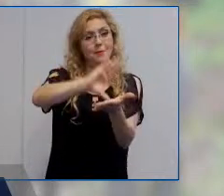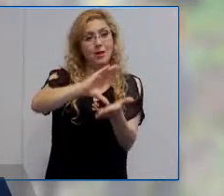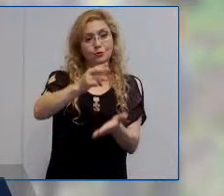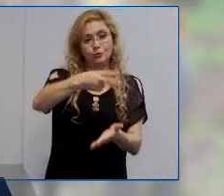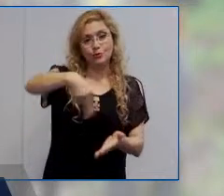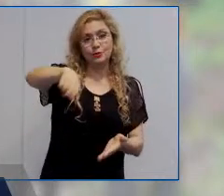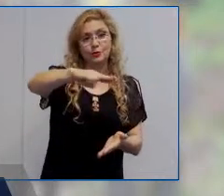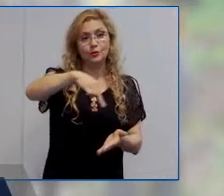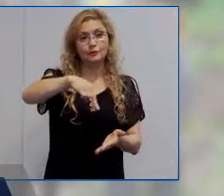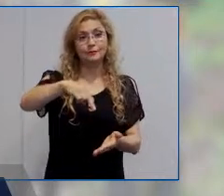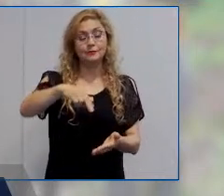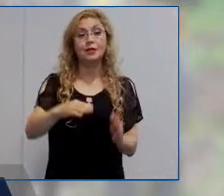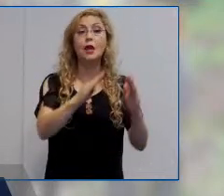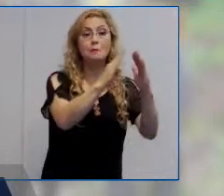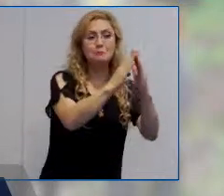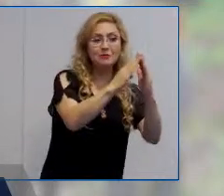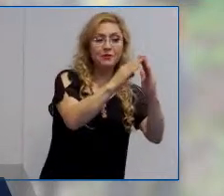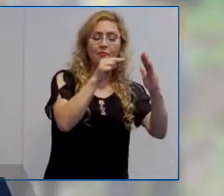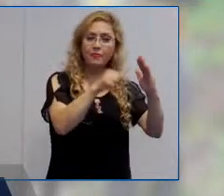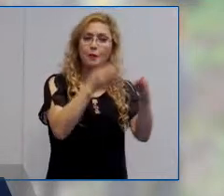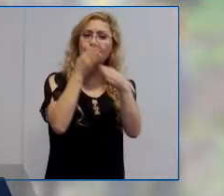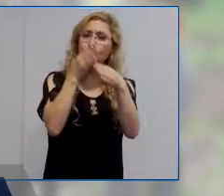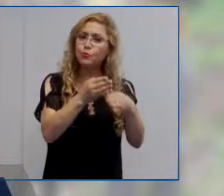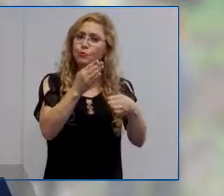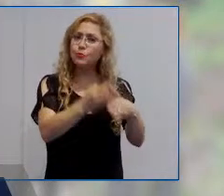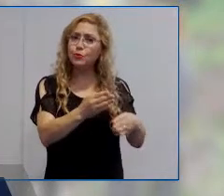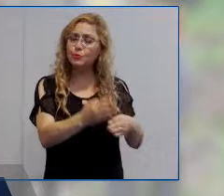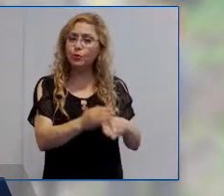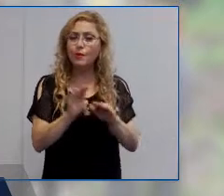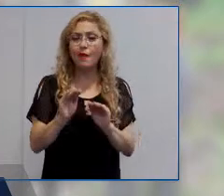in our country. And also housing,